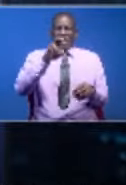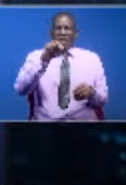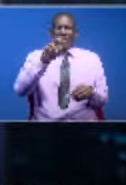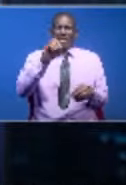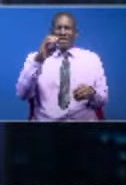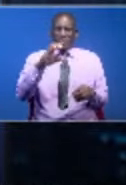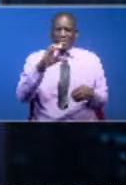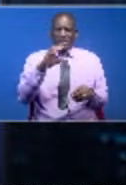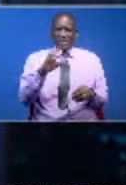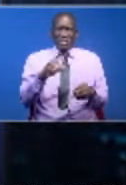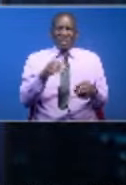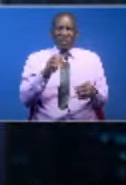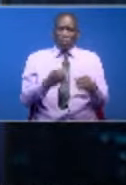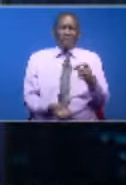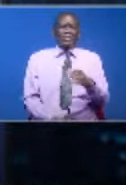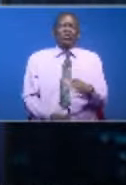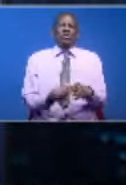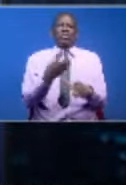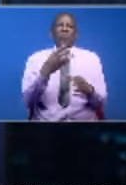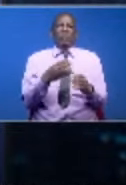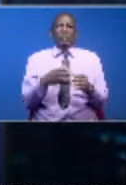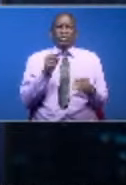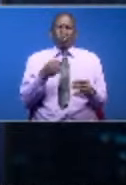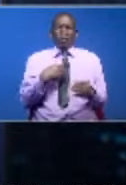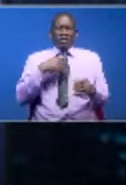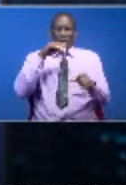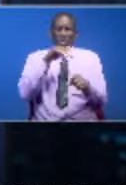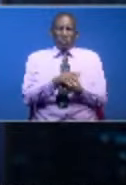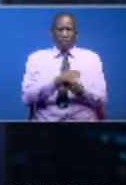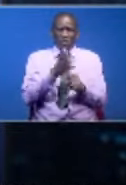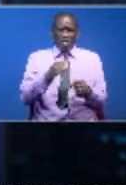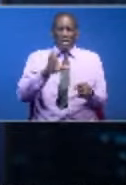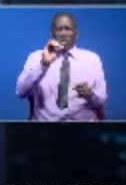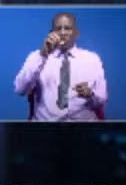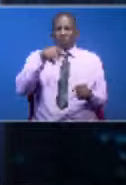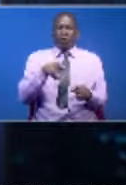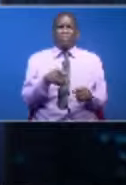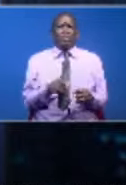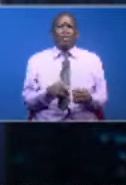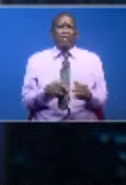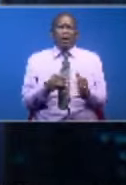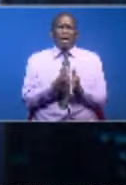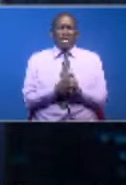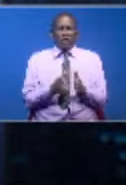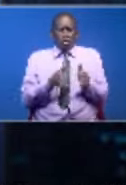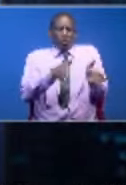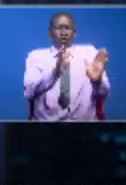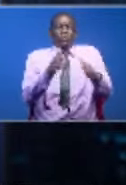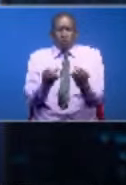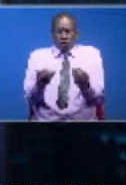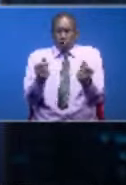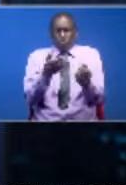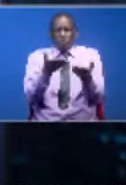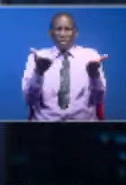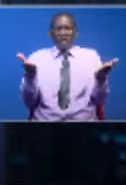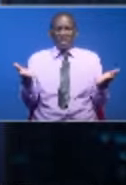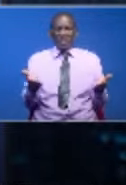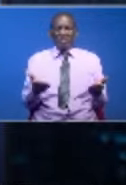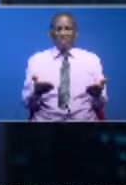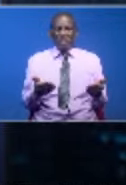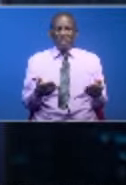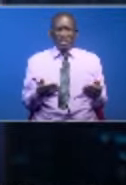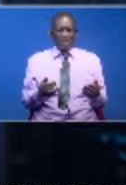be established. So indeed, there's a lot at stake at COP, and the window to address these things is ever